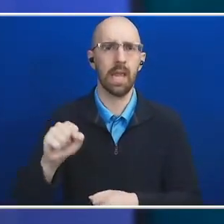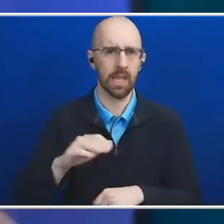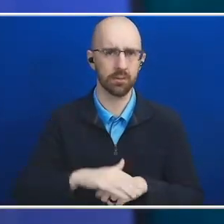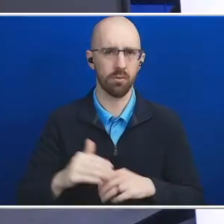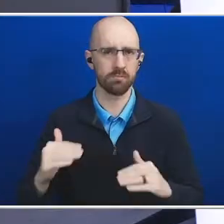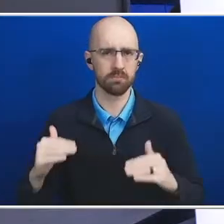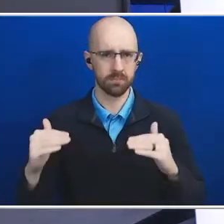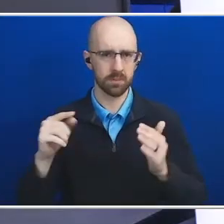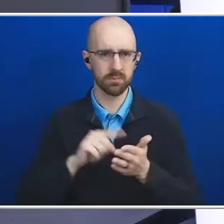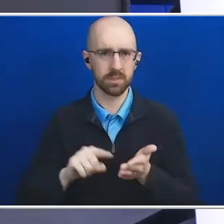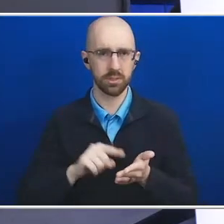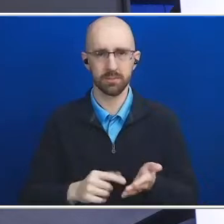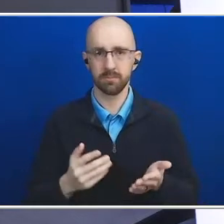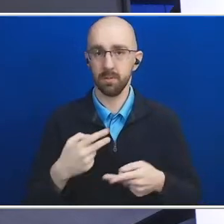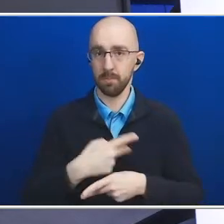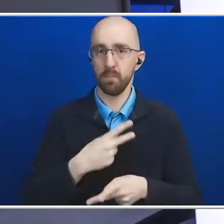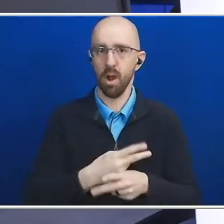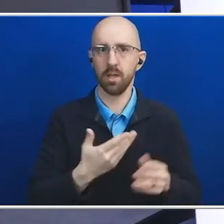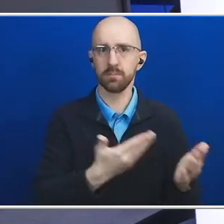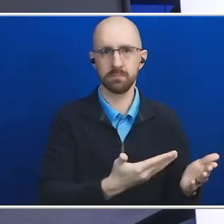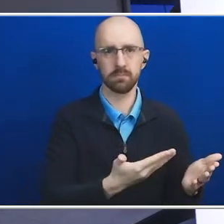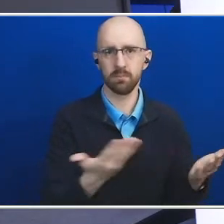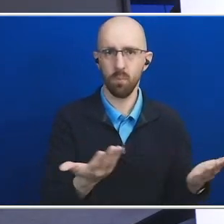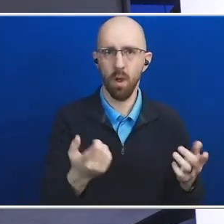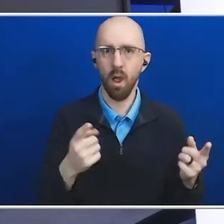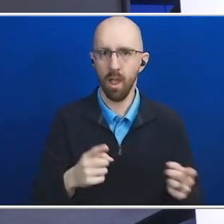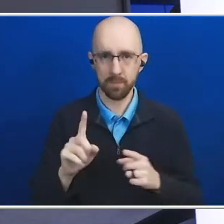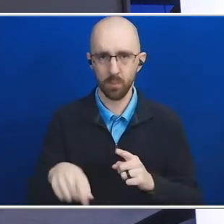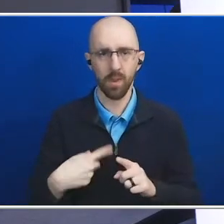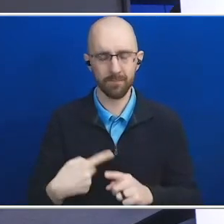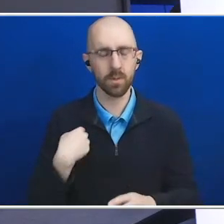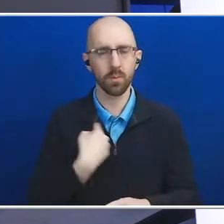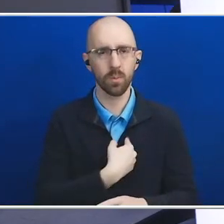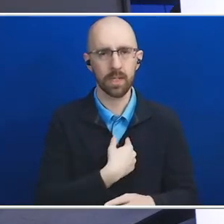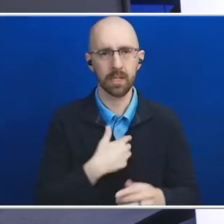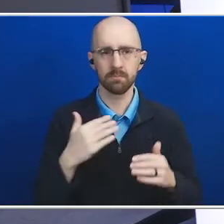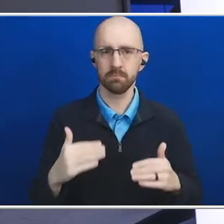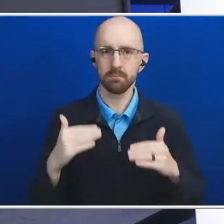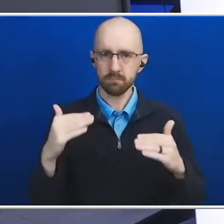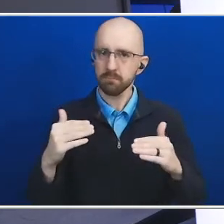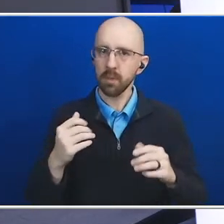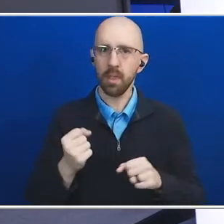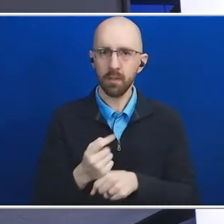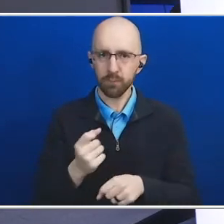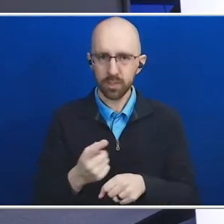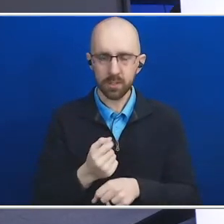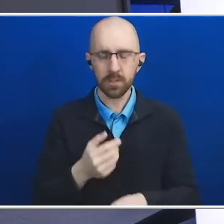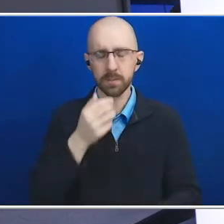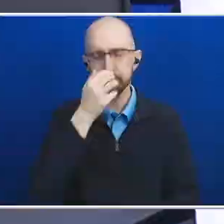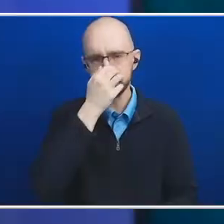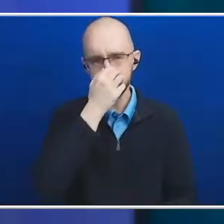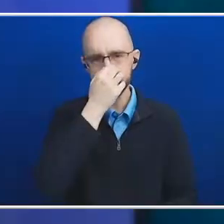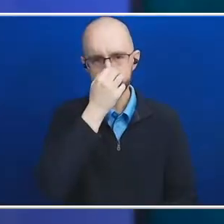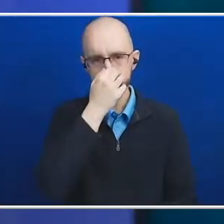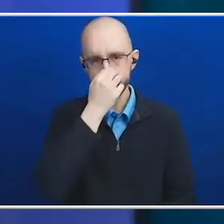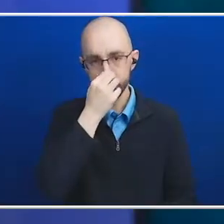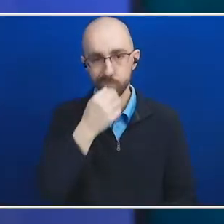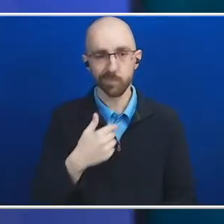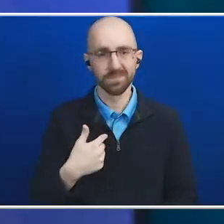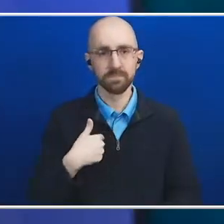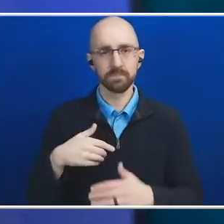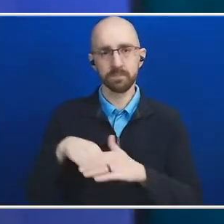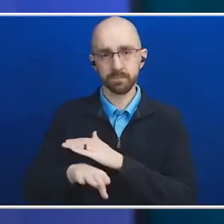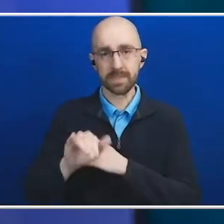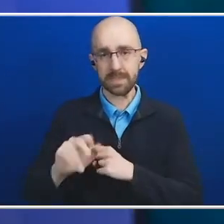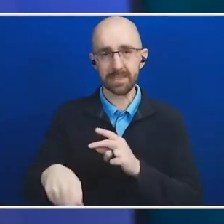is the product of what happens when we are advancing every year. went into breast cancer treatment because of the